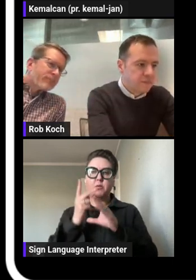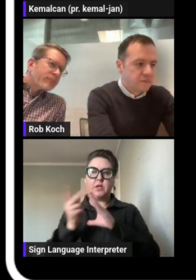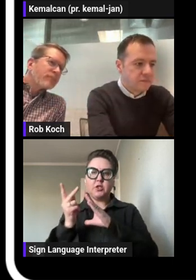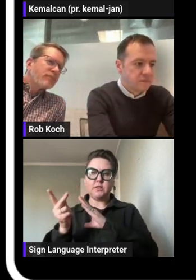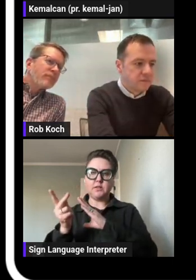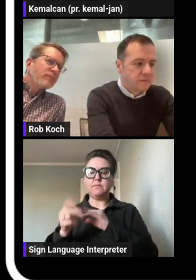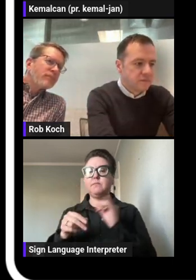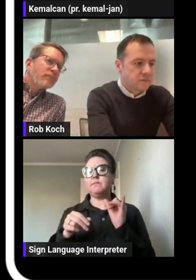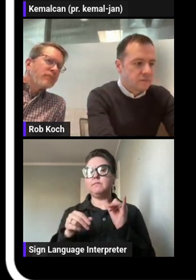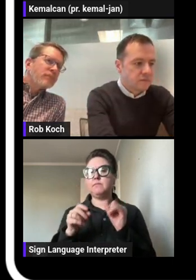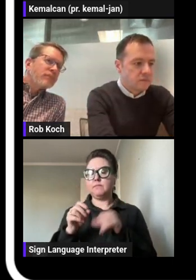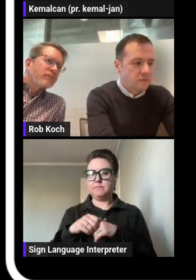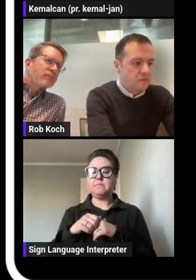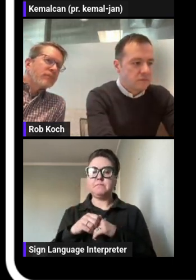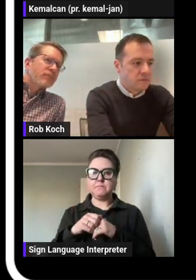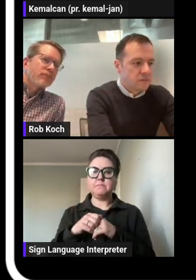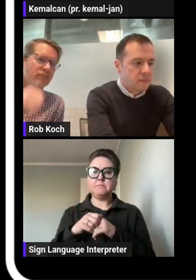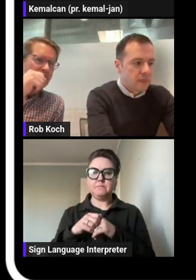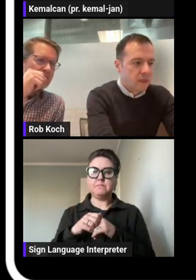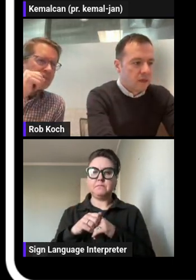see.